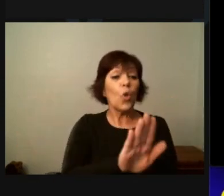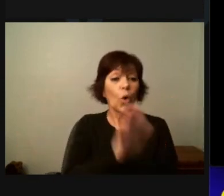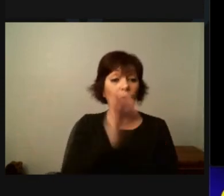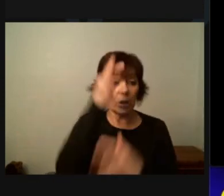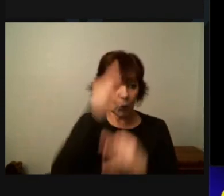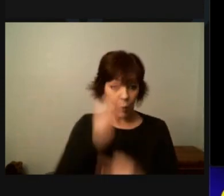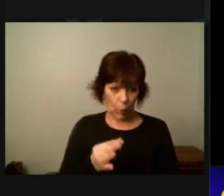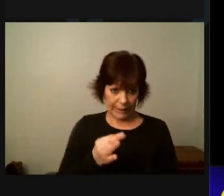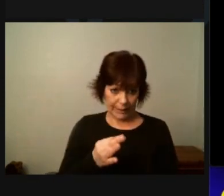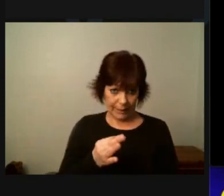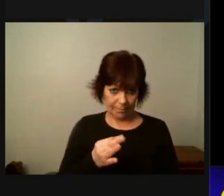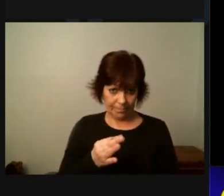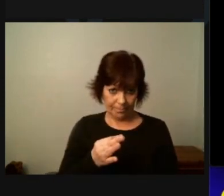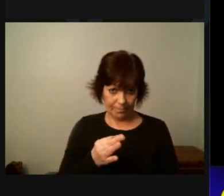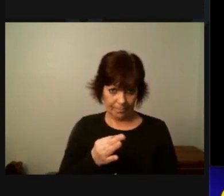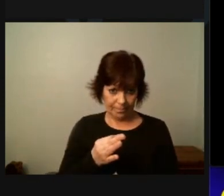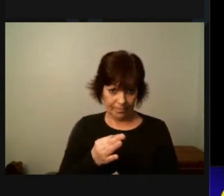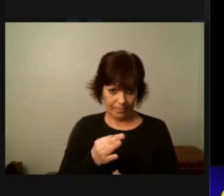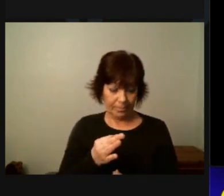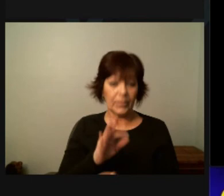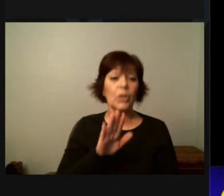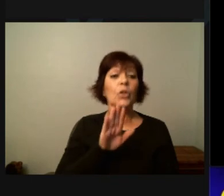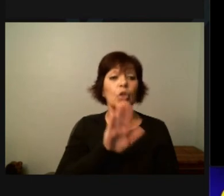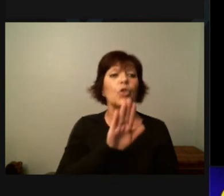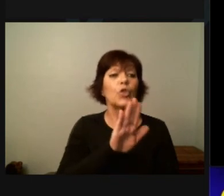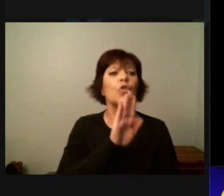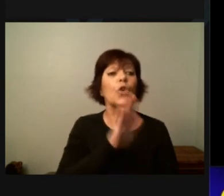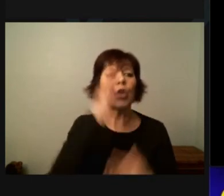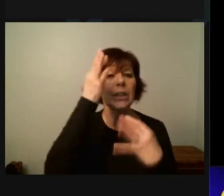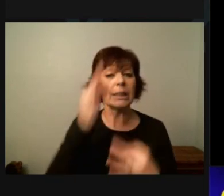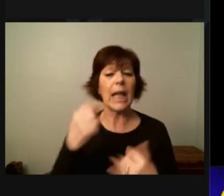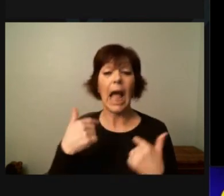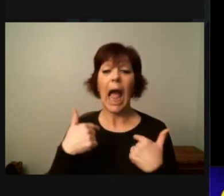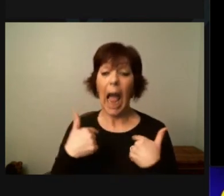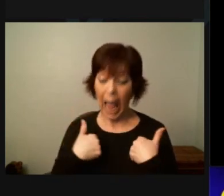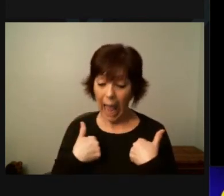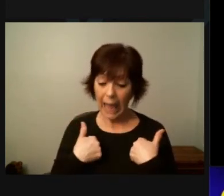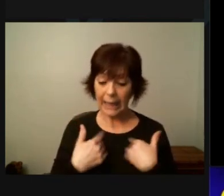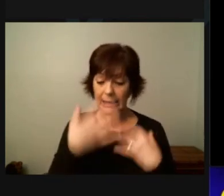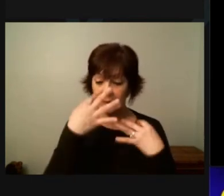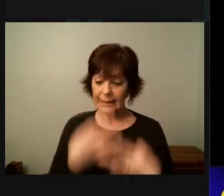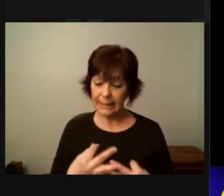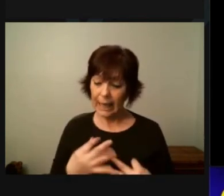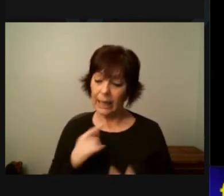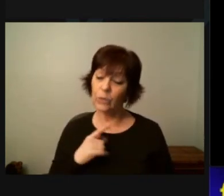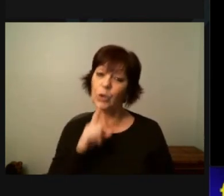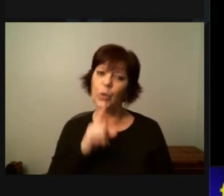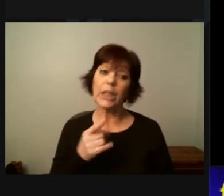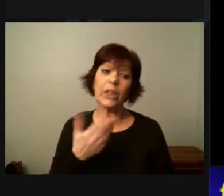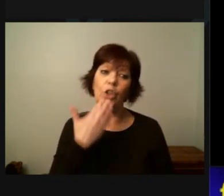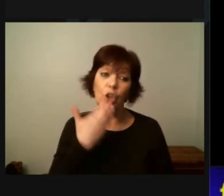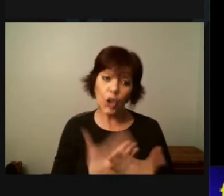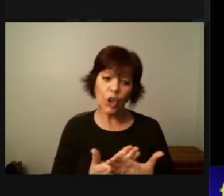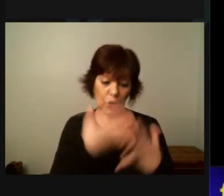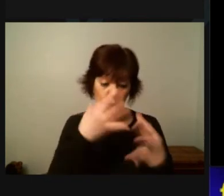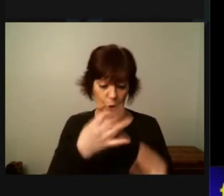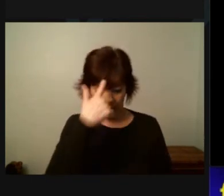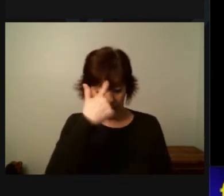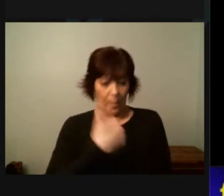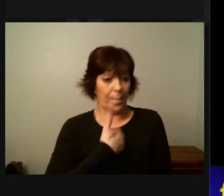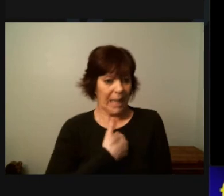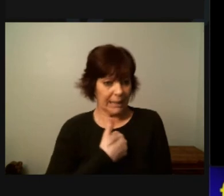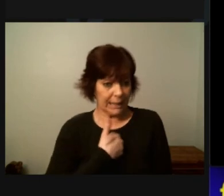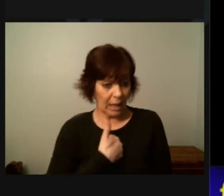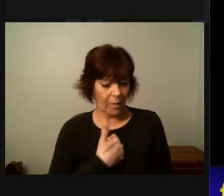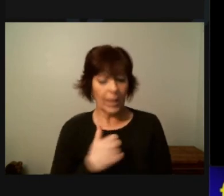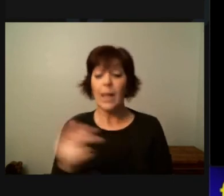choice. It's up to you. I personally decided that it was a really good choice to make for myself, the people I